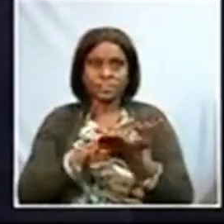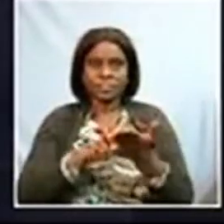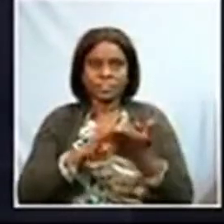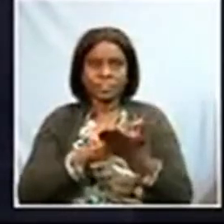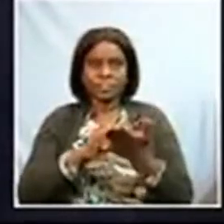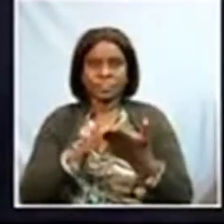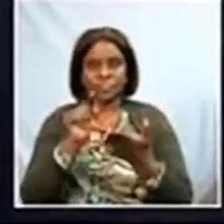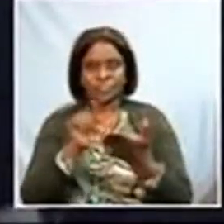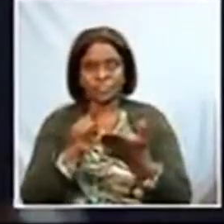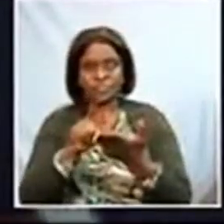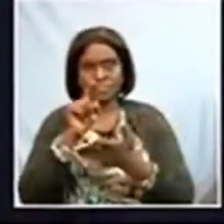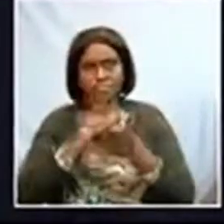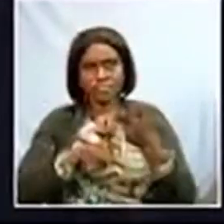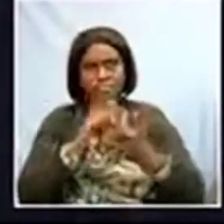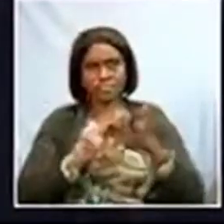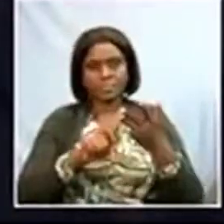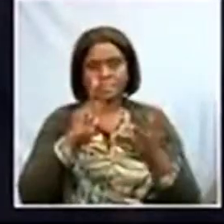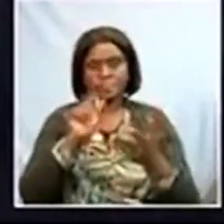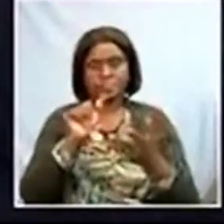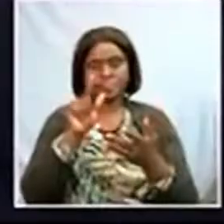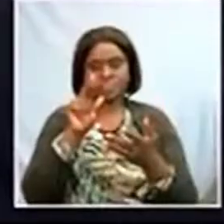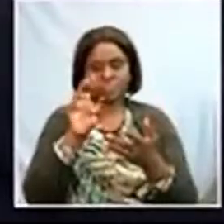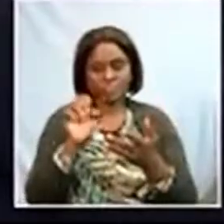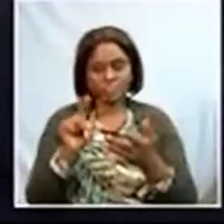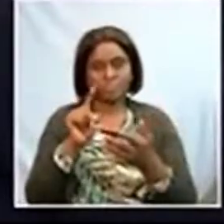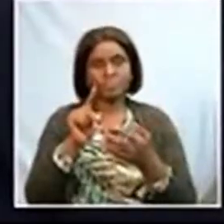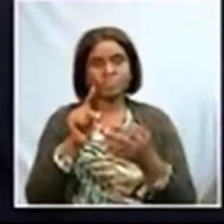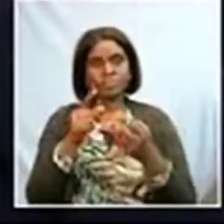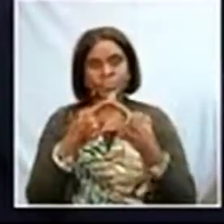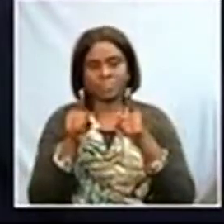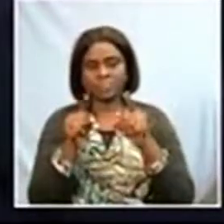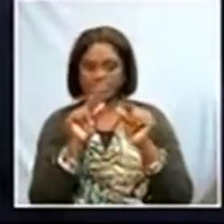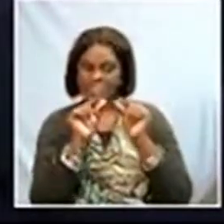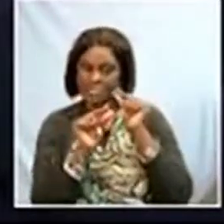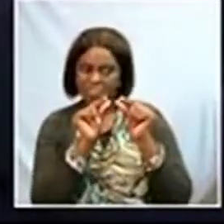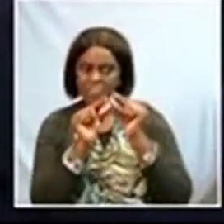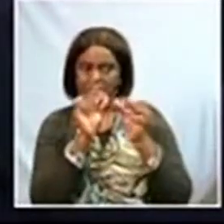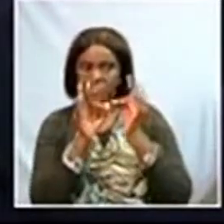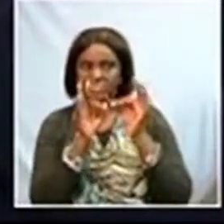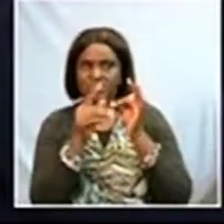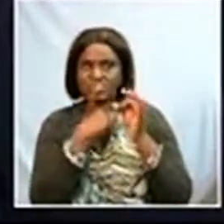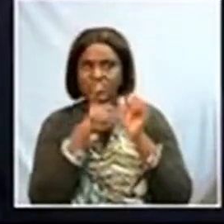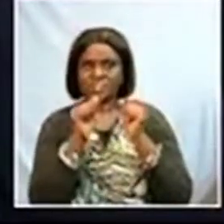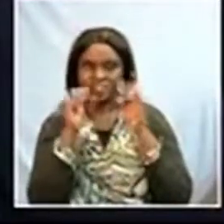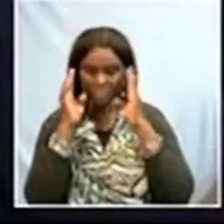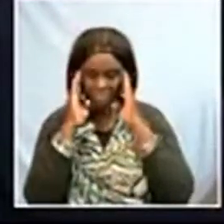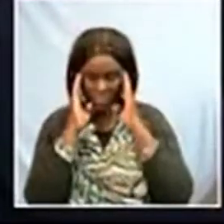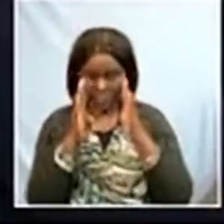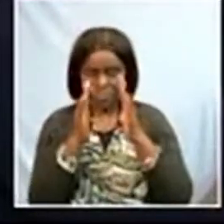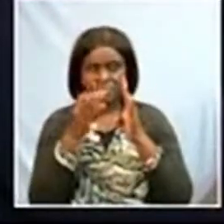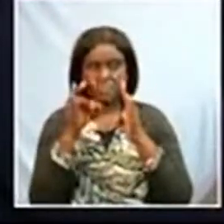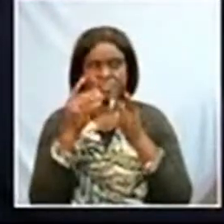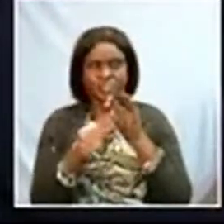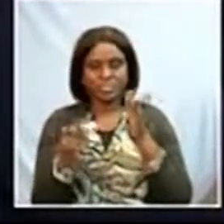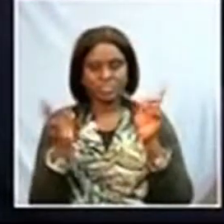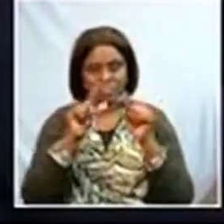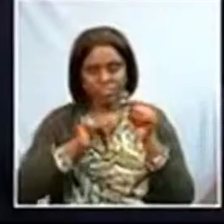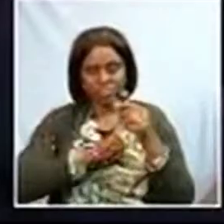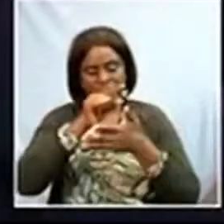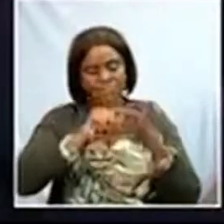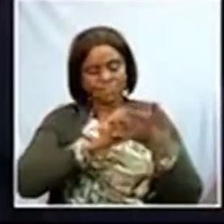that the value of the difference is minimal, and then if I can draw you to the attention of when we